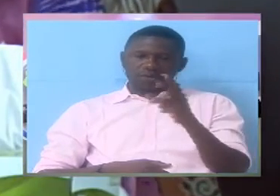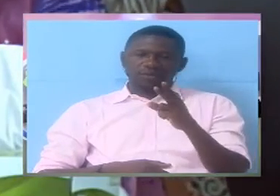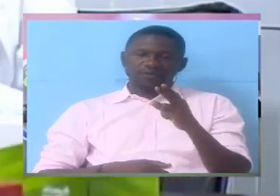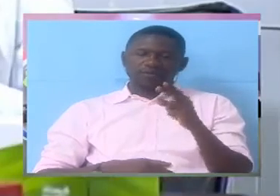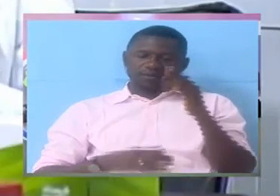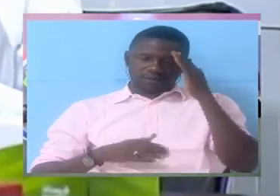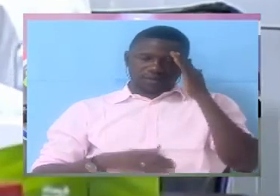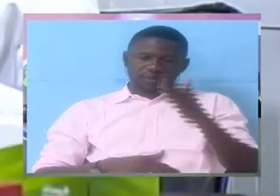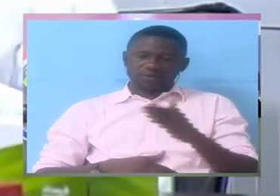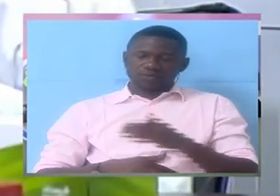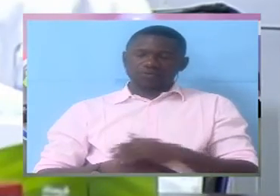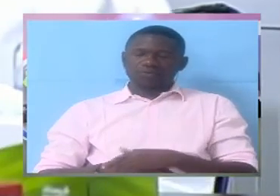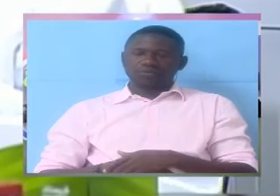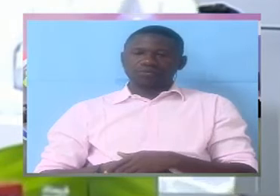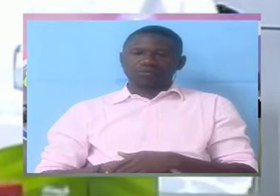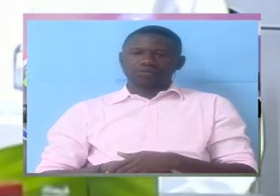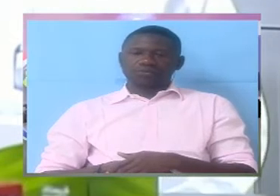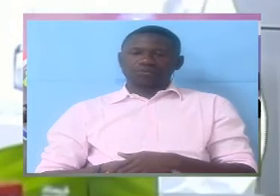Inumbara. Thank you, madam.